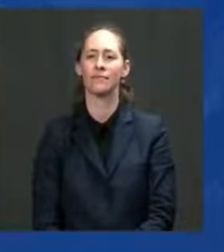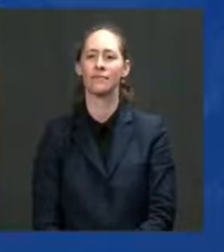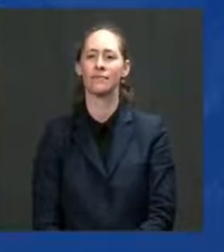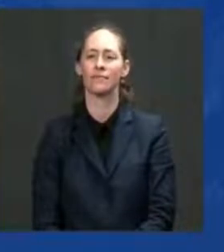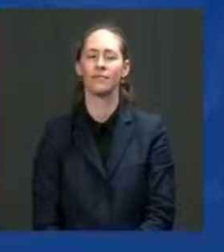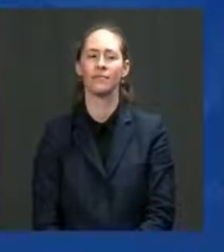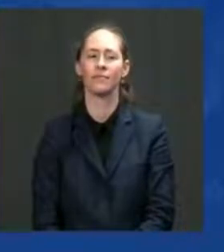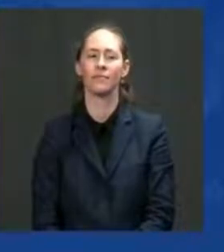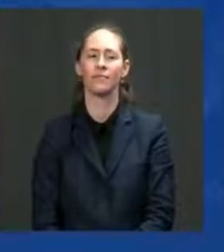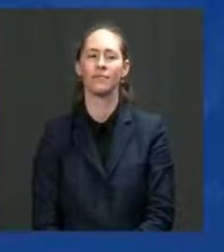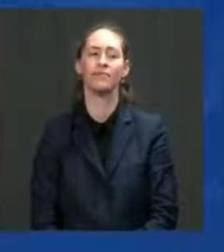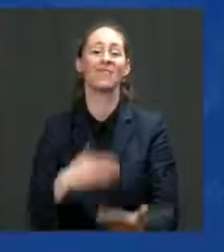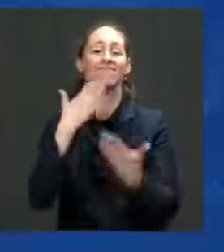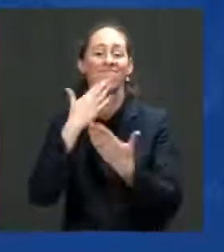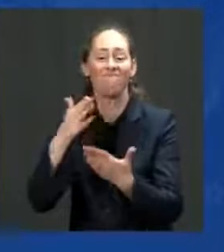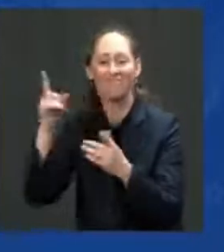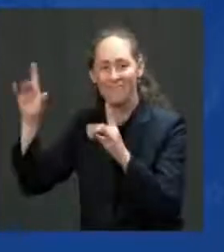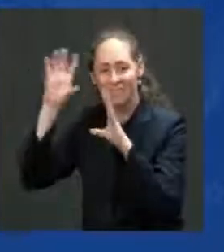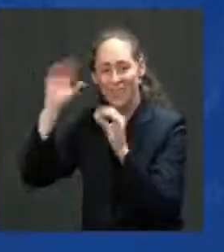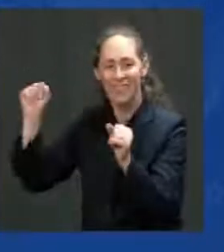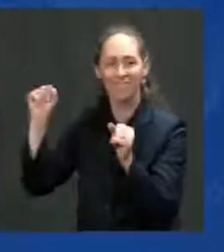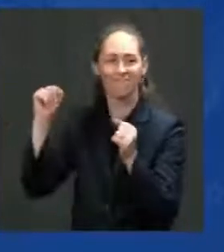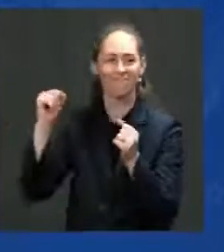Thank you, Mr. President, for giving us this day.